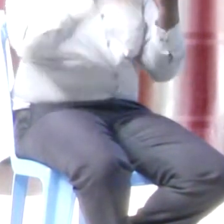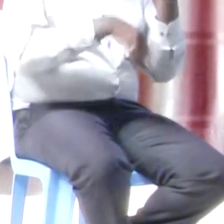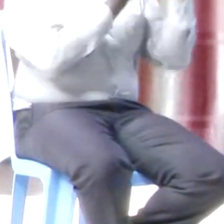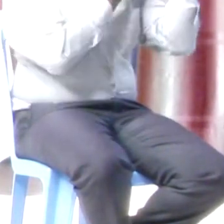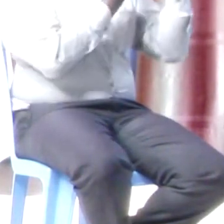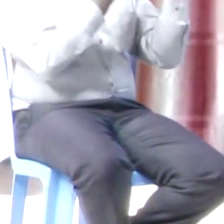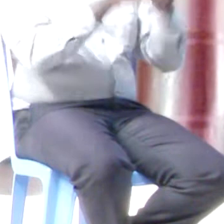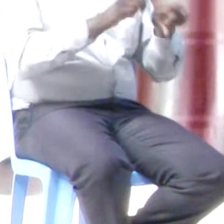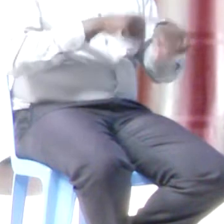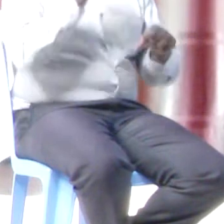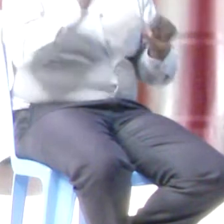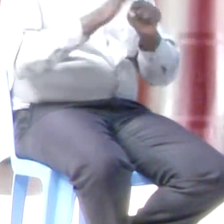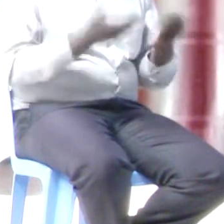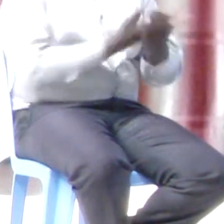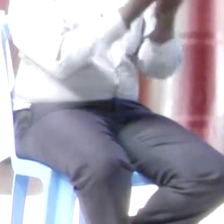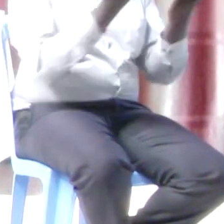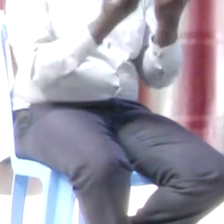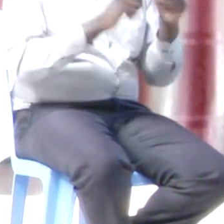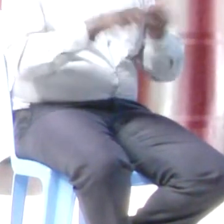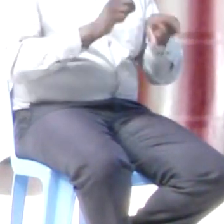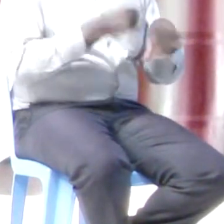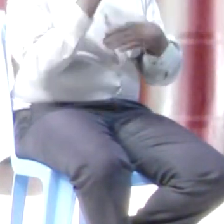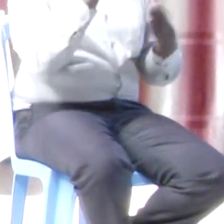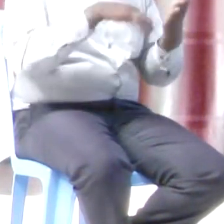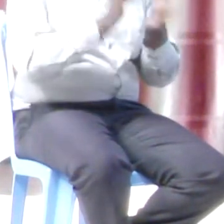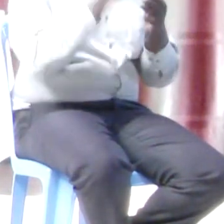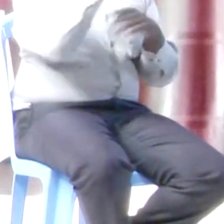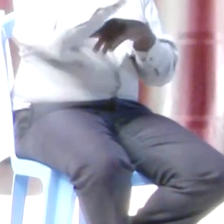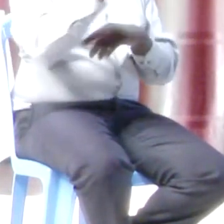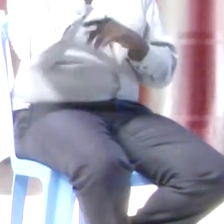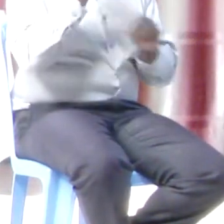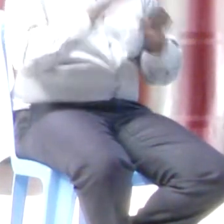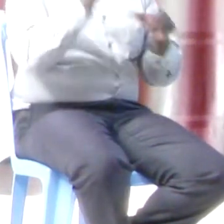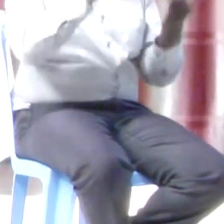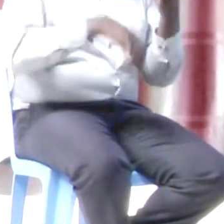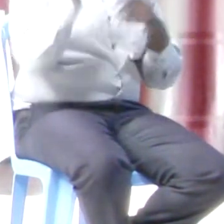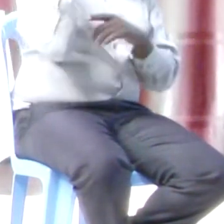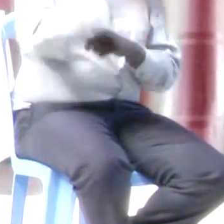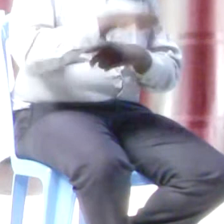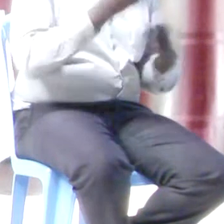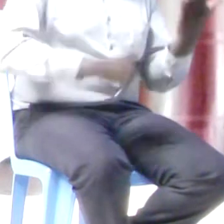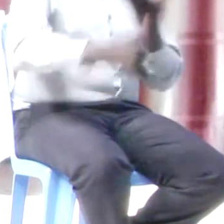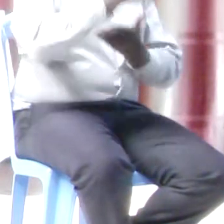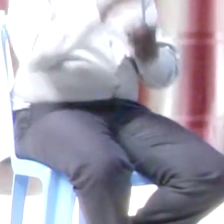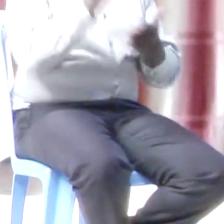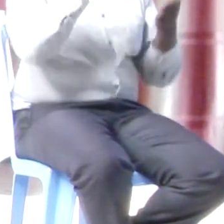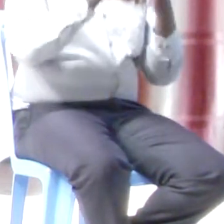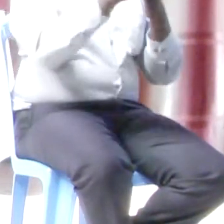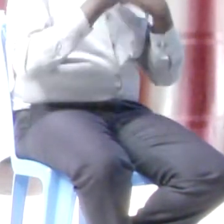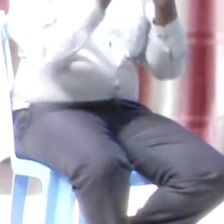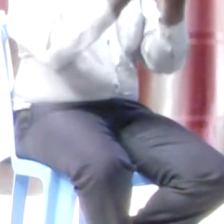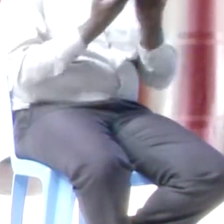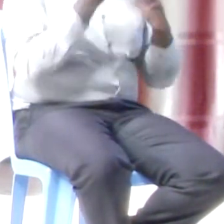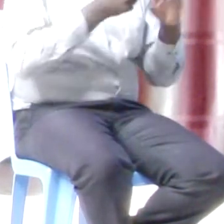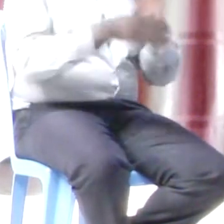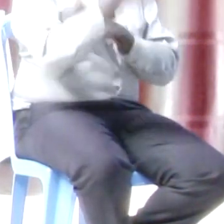you, and he says his promises are yes and amen. Amen. Whatever you have received from God,